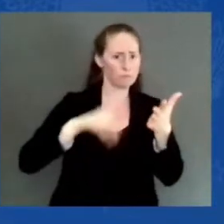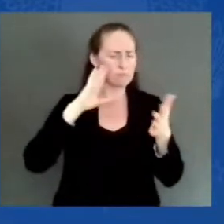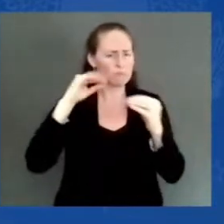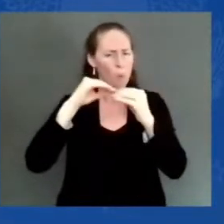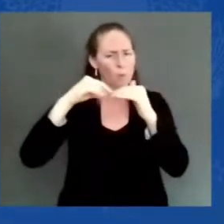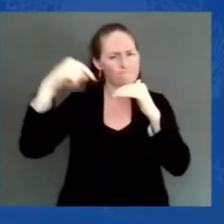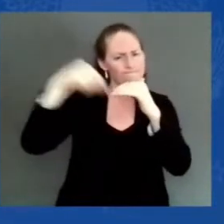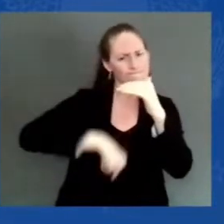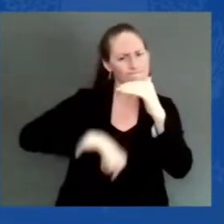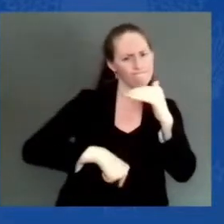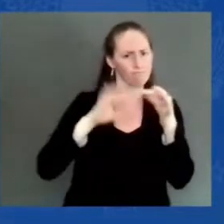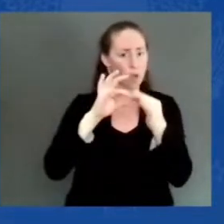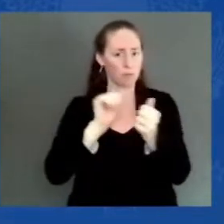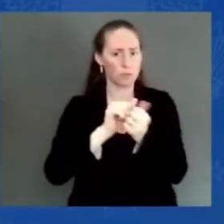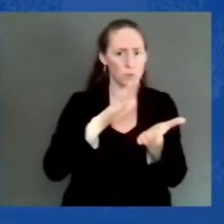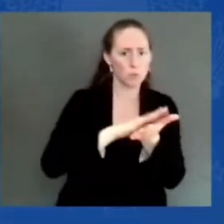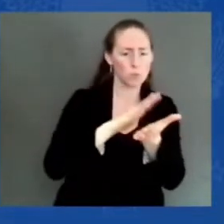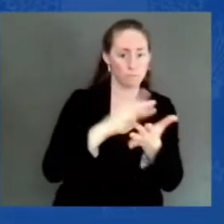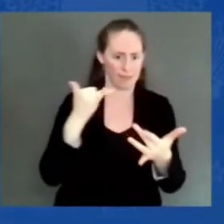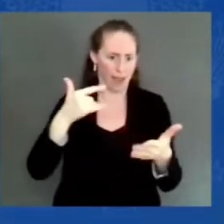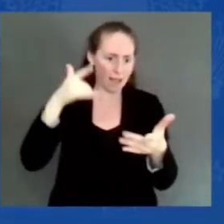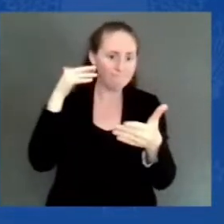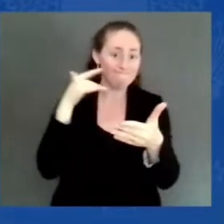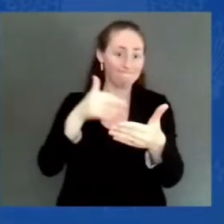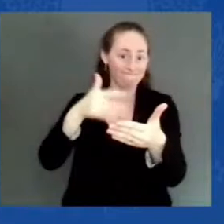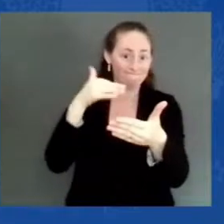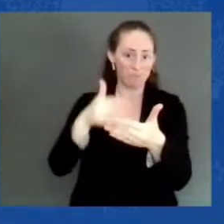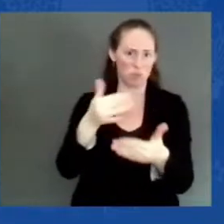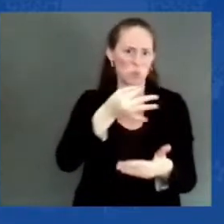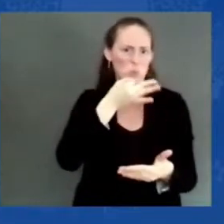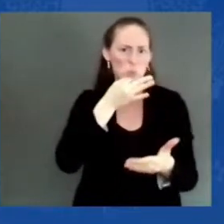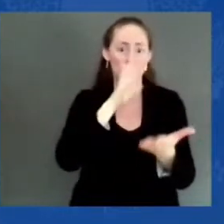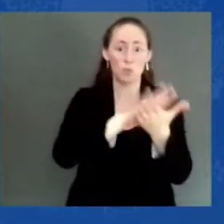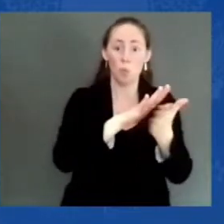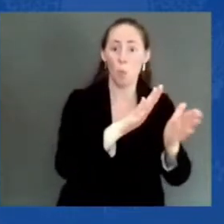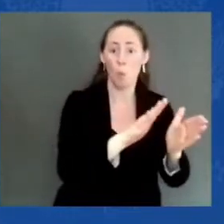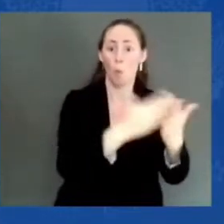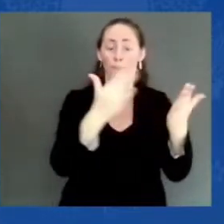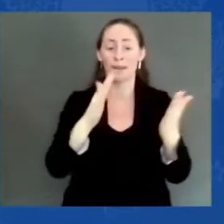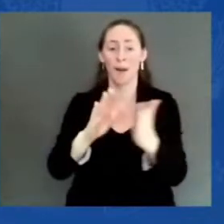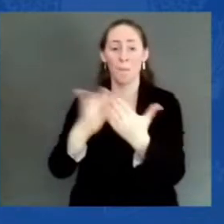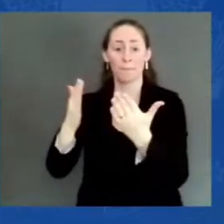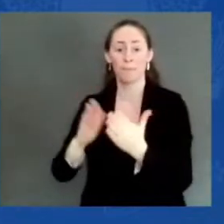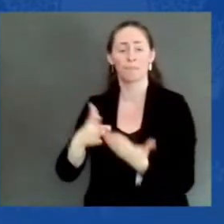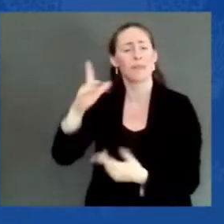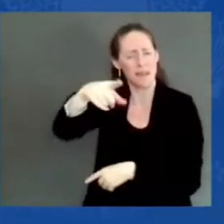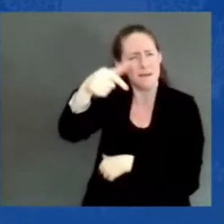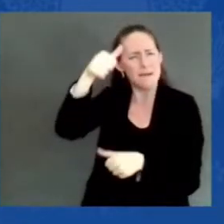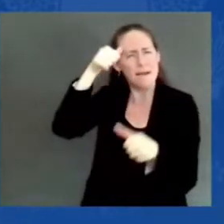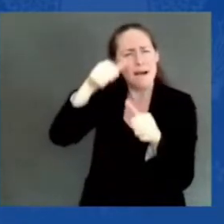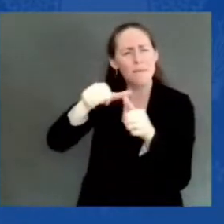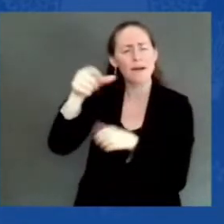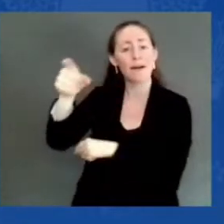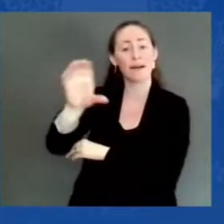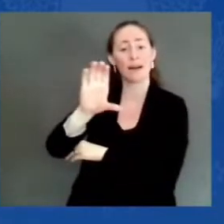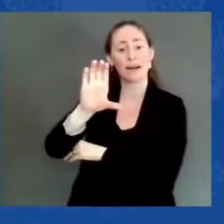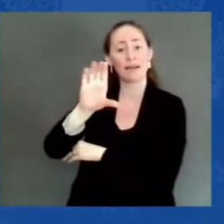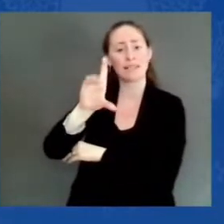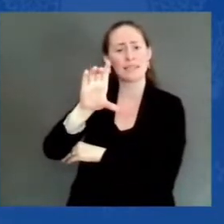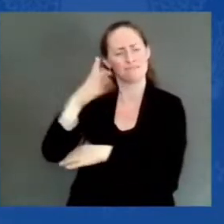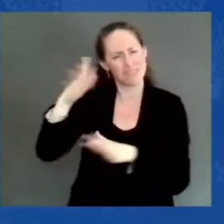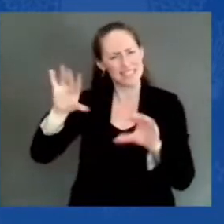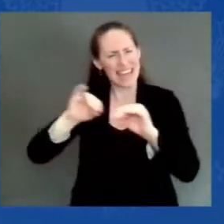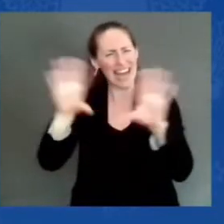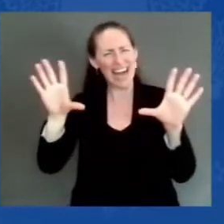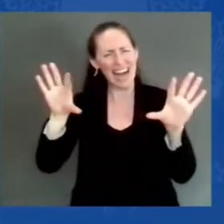year, remember this. The Centers for Disease Control and Prevention, the CDC, says masks are critical, especially for those